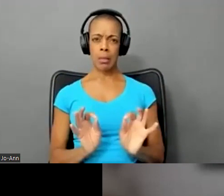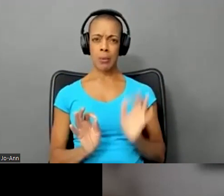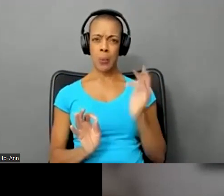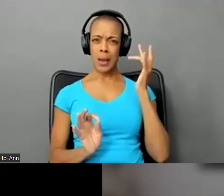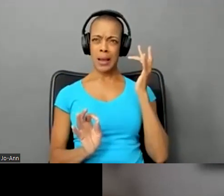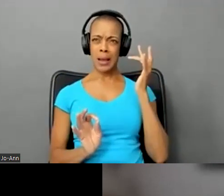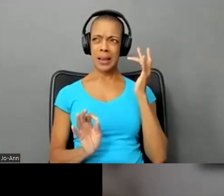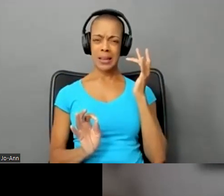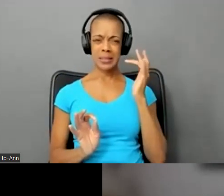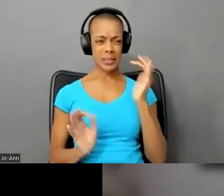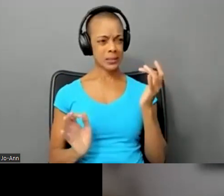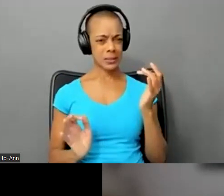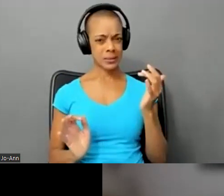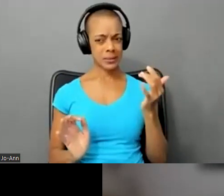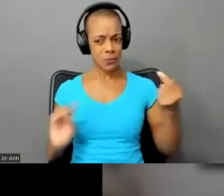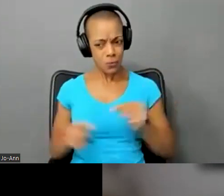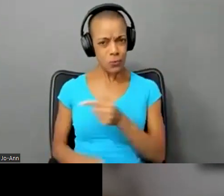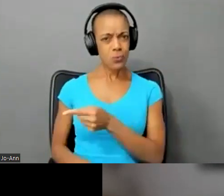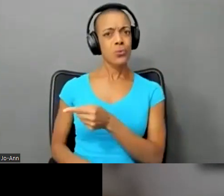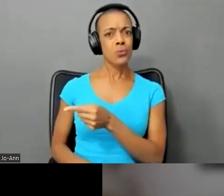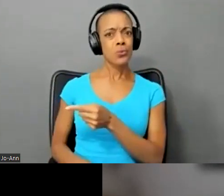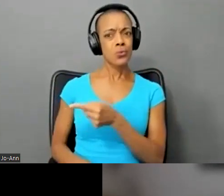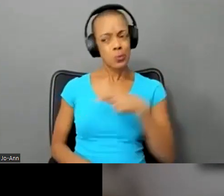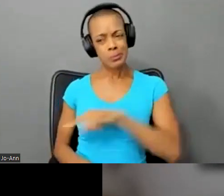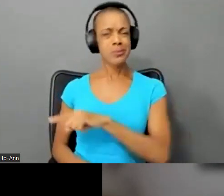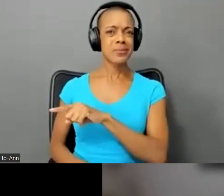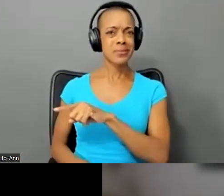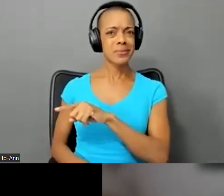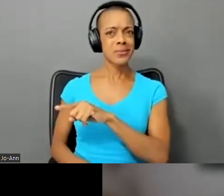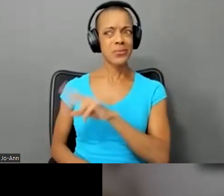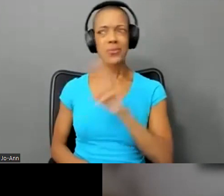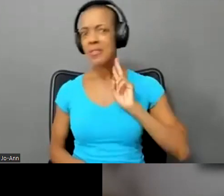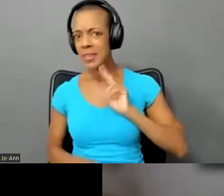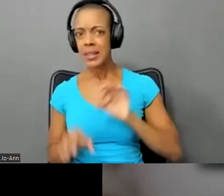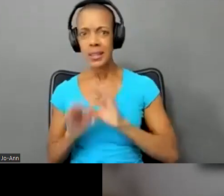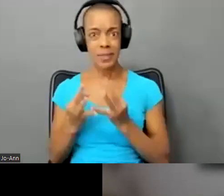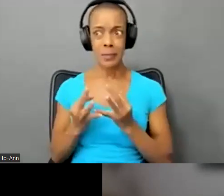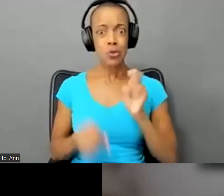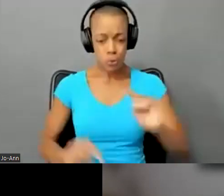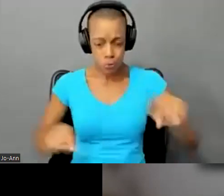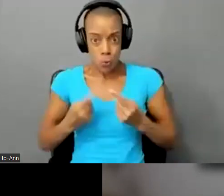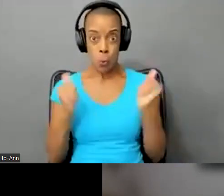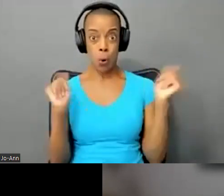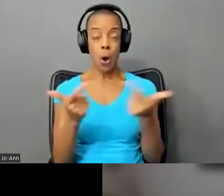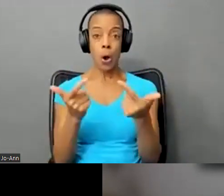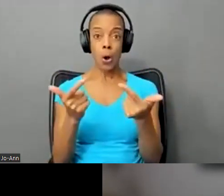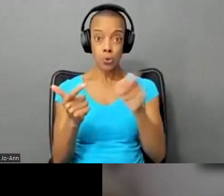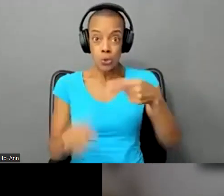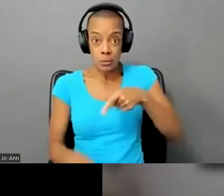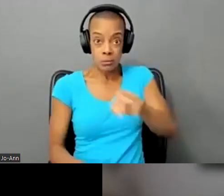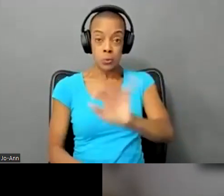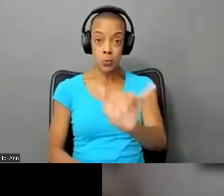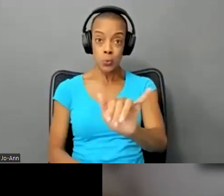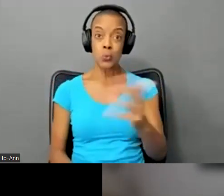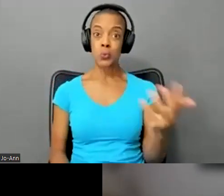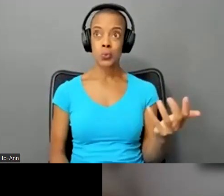hurtful, right? For families, for sure, for victims, for loved ones. And I think it should be hurtful to all of us, because that's the